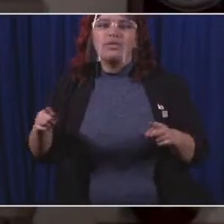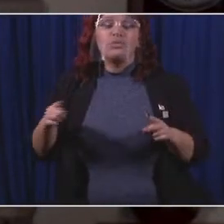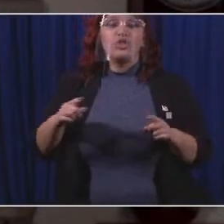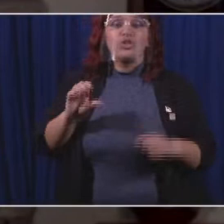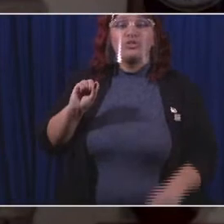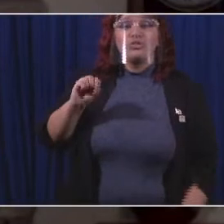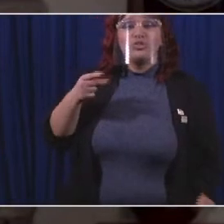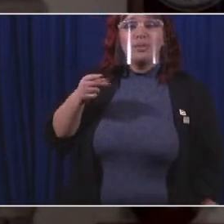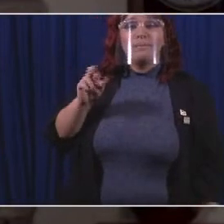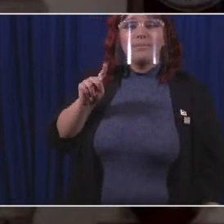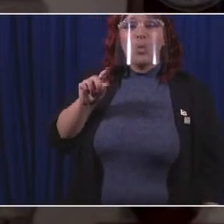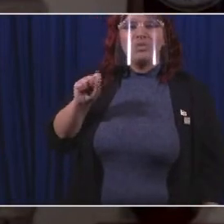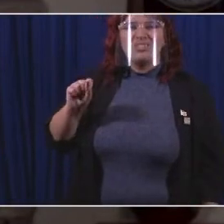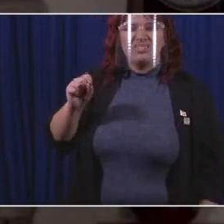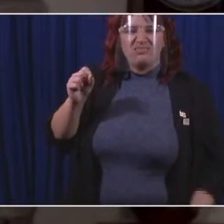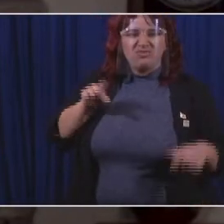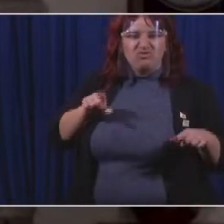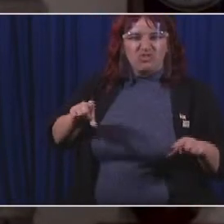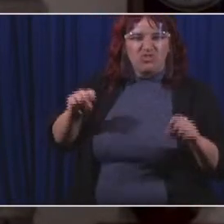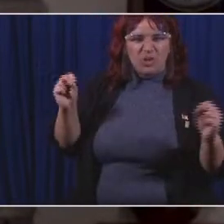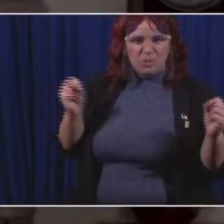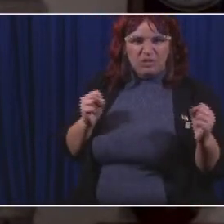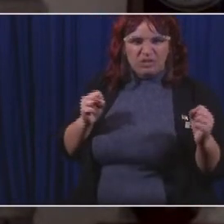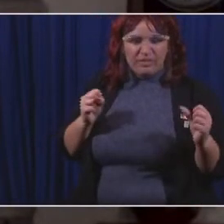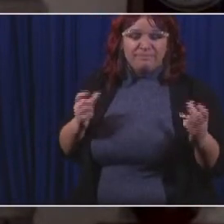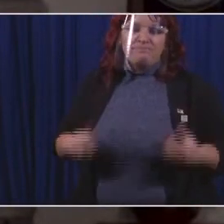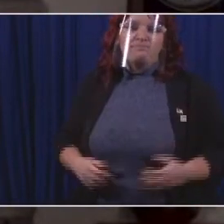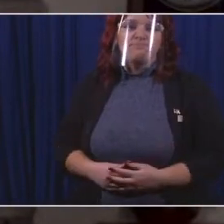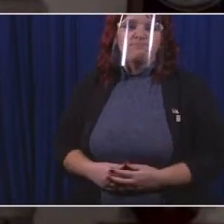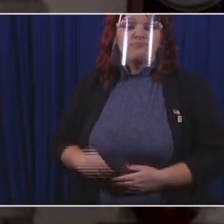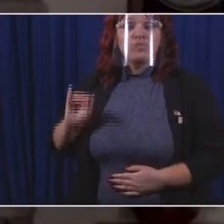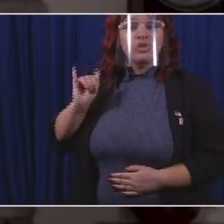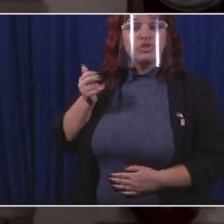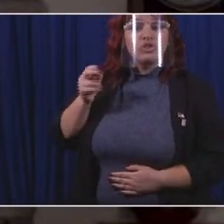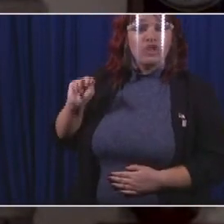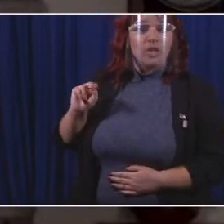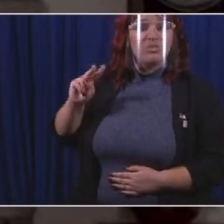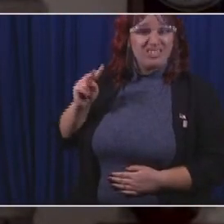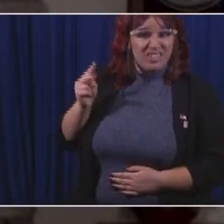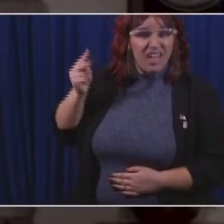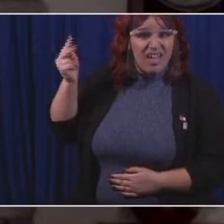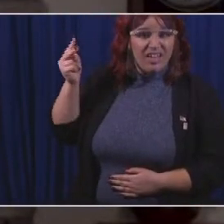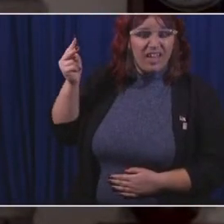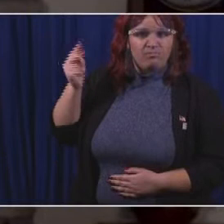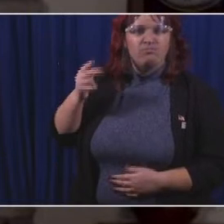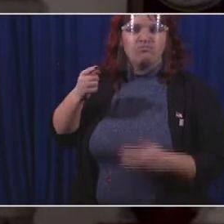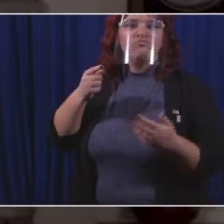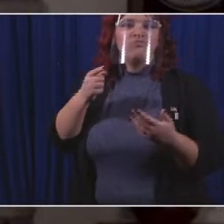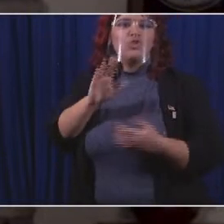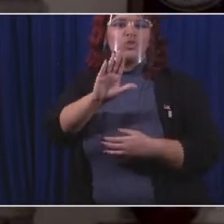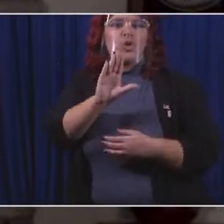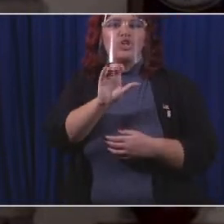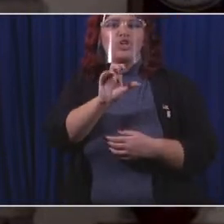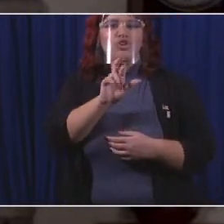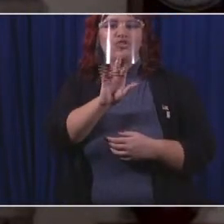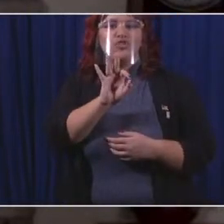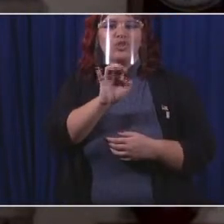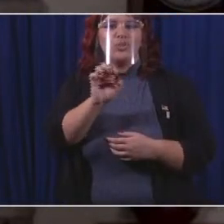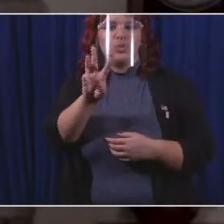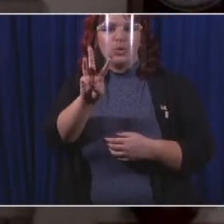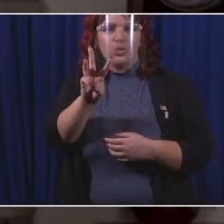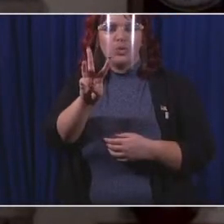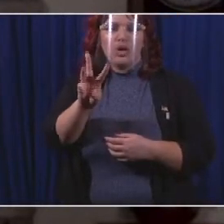really interested also in, once the curfew ends on January 2nd or the extension is reached, there's going to still be 2.5 more months of